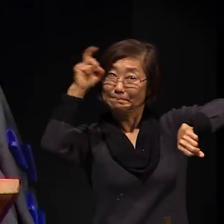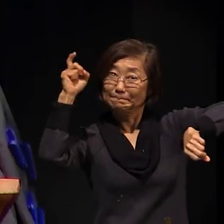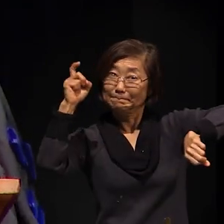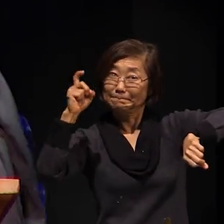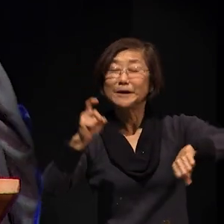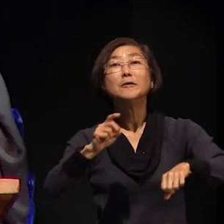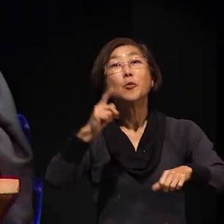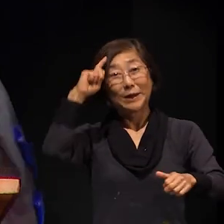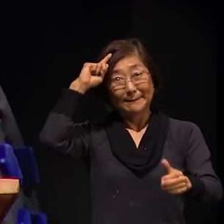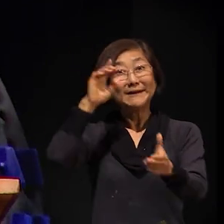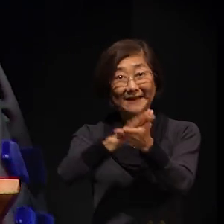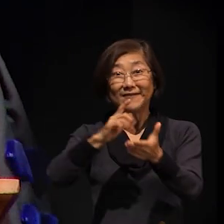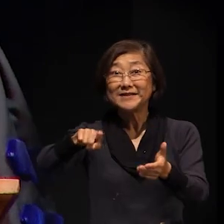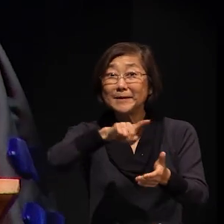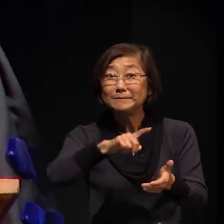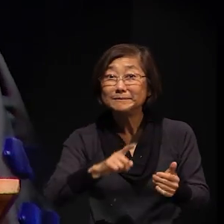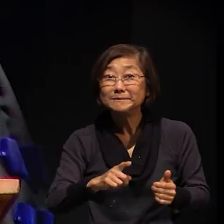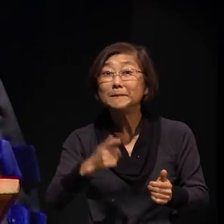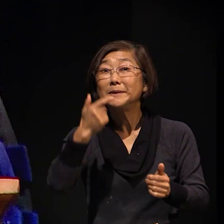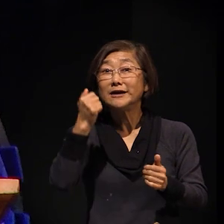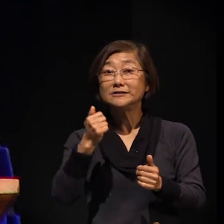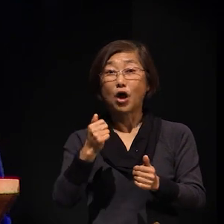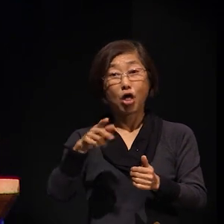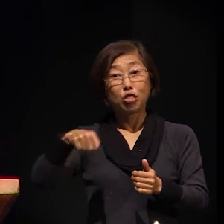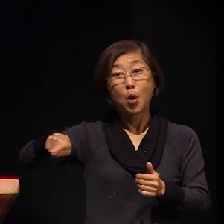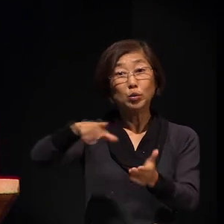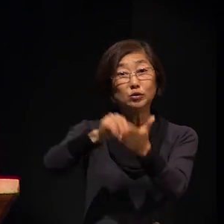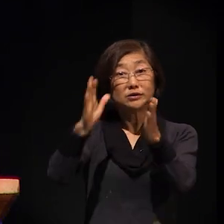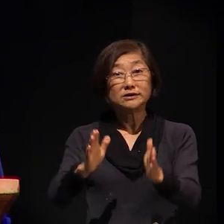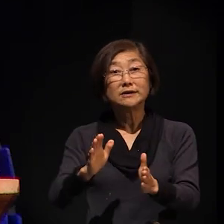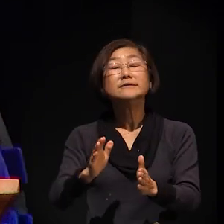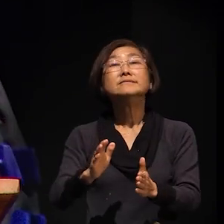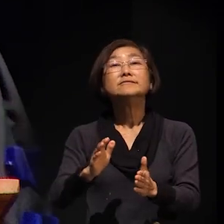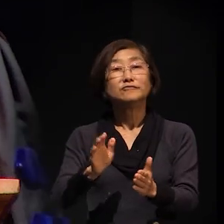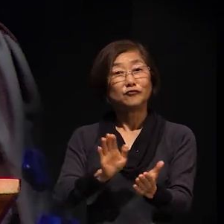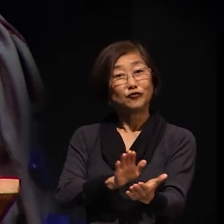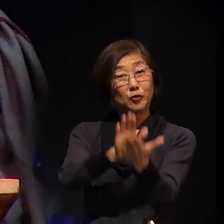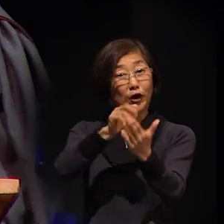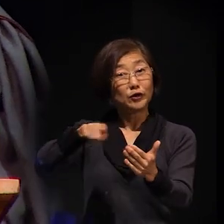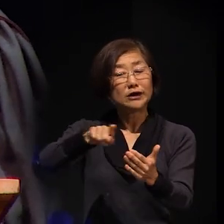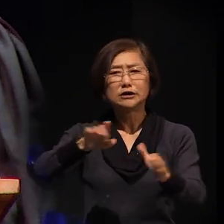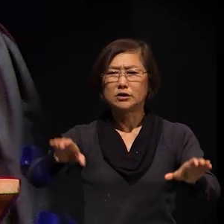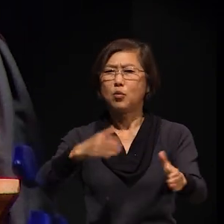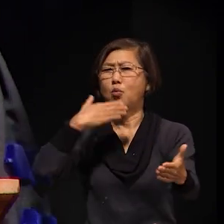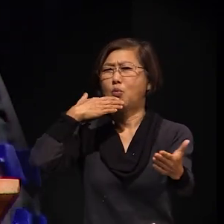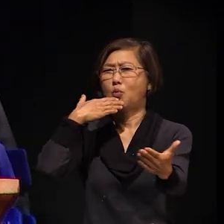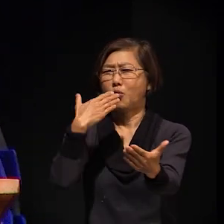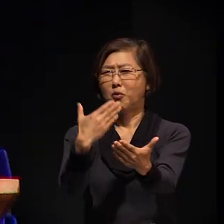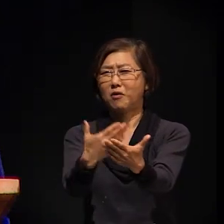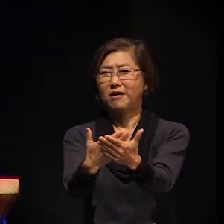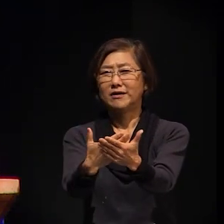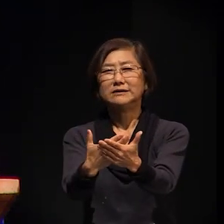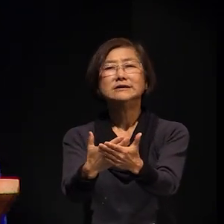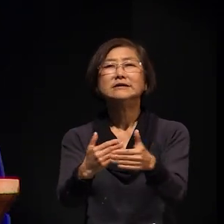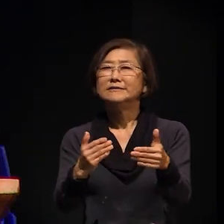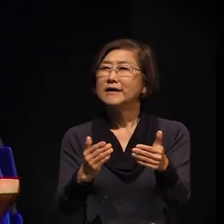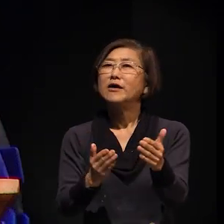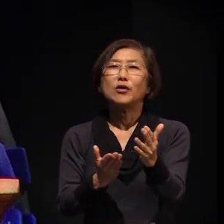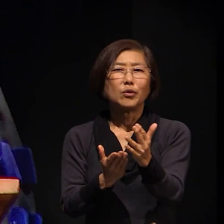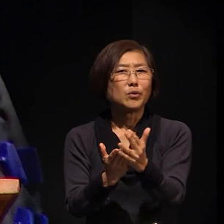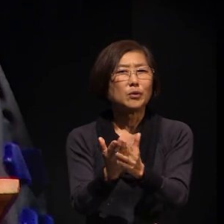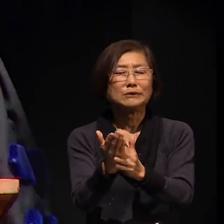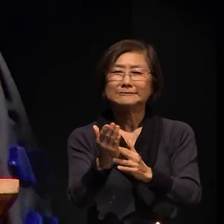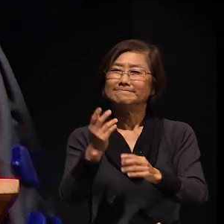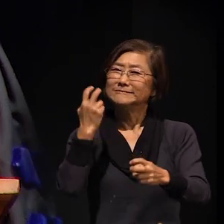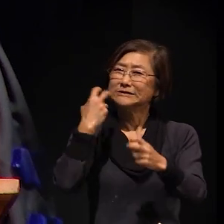time. And we believe them, because those students before you have done very well after